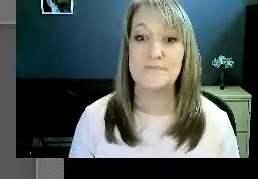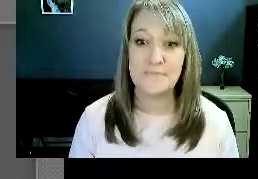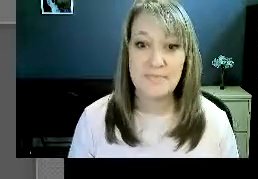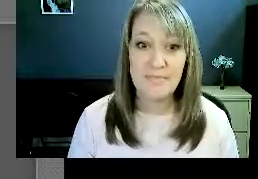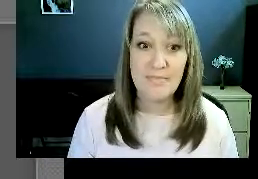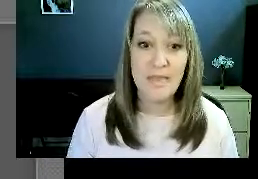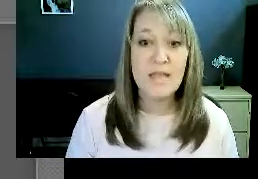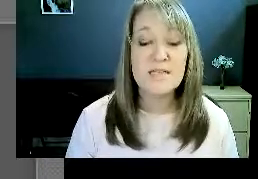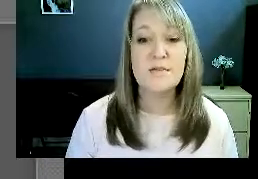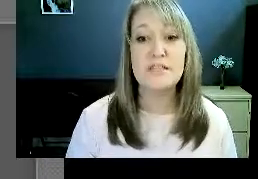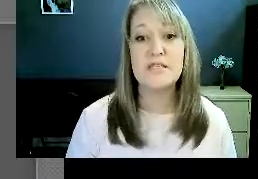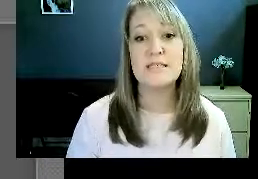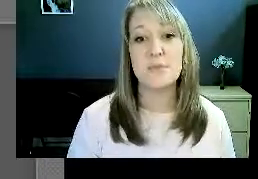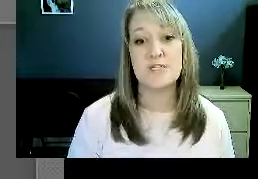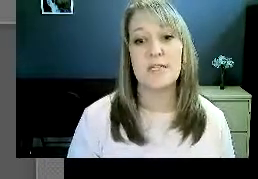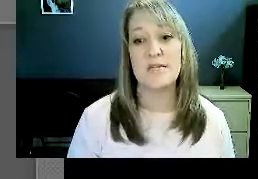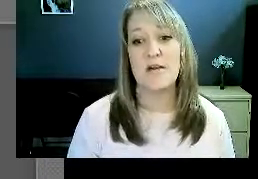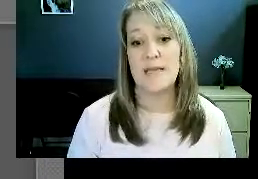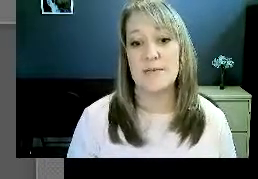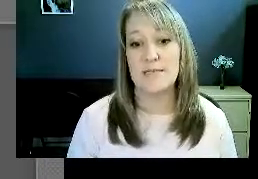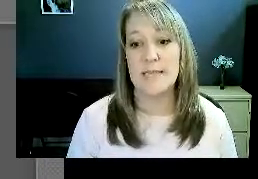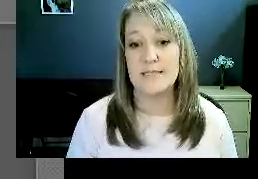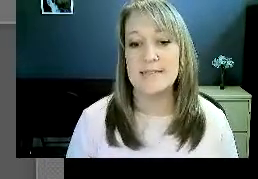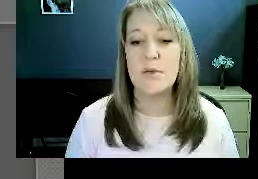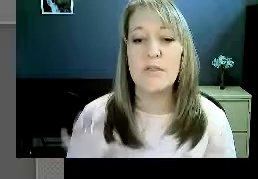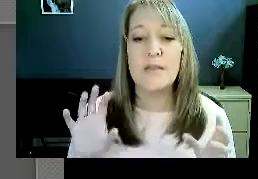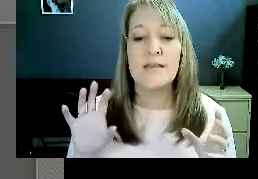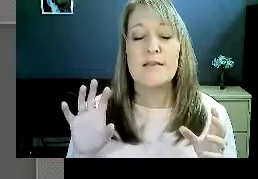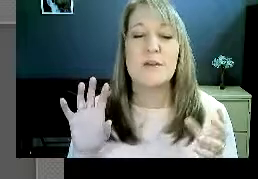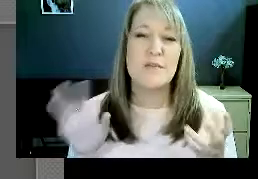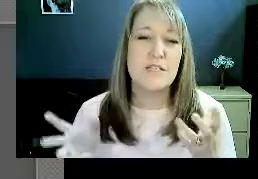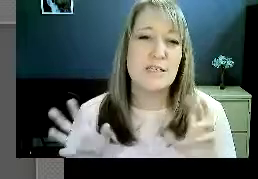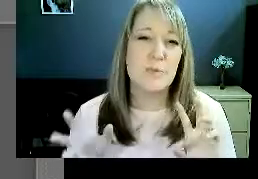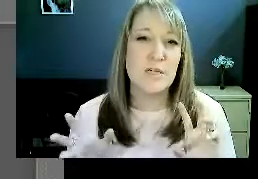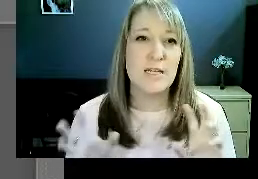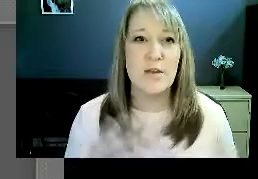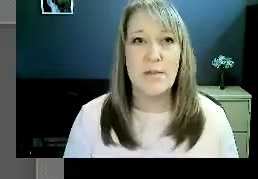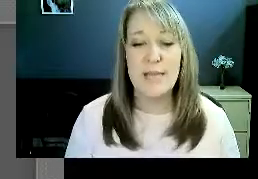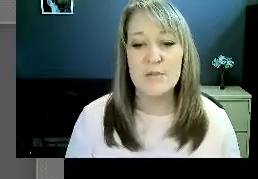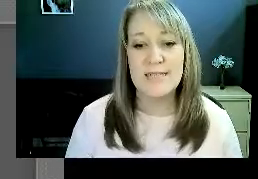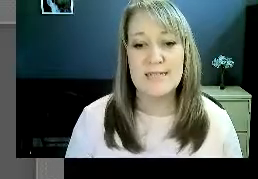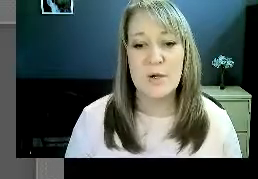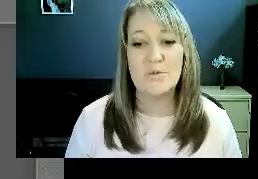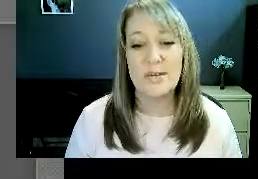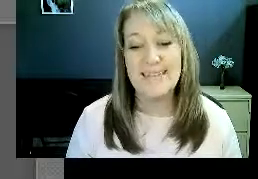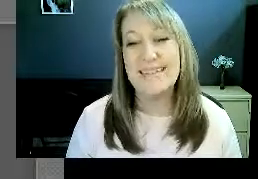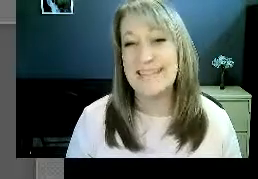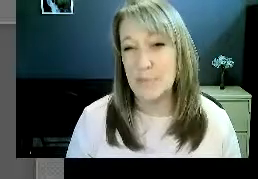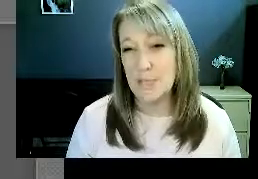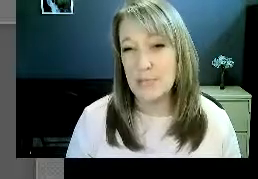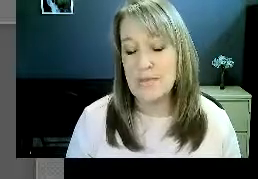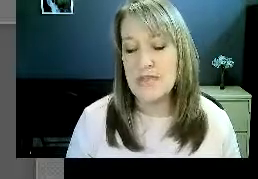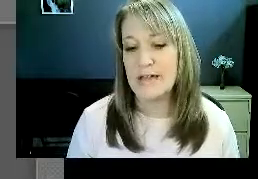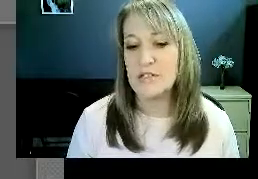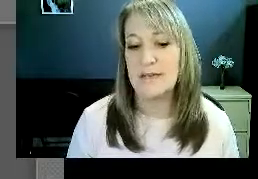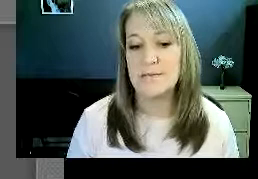one. So facial expression and non-manual signs. So facial expression and non-manual signs are really